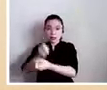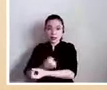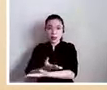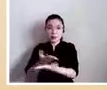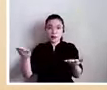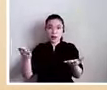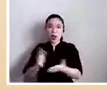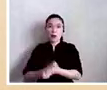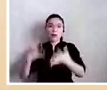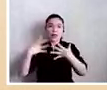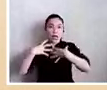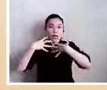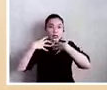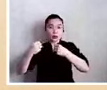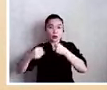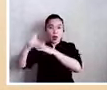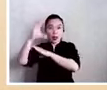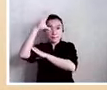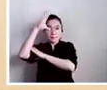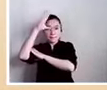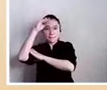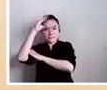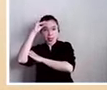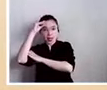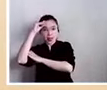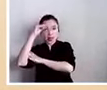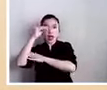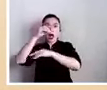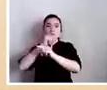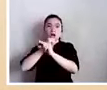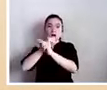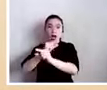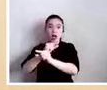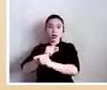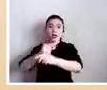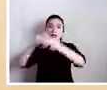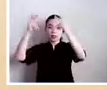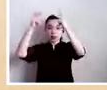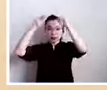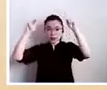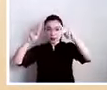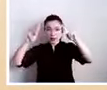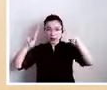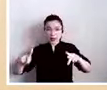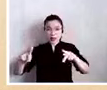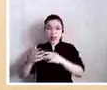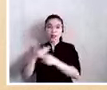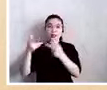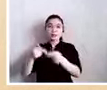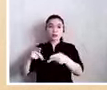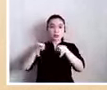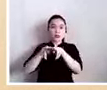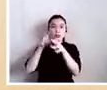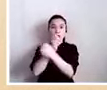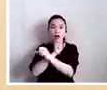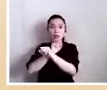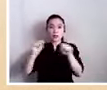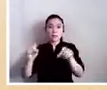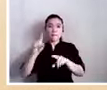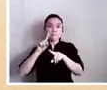fully armed against or guards his palace, his possessions are safe. But when